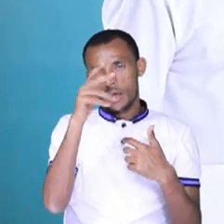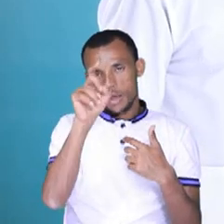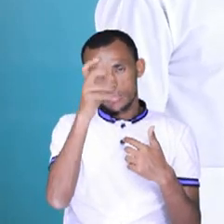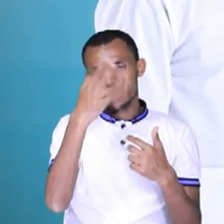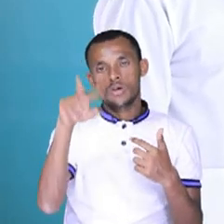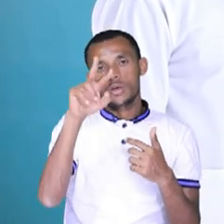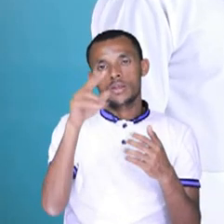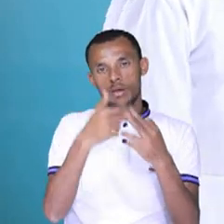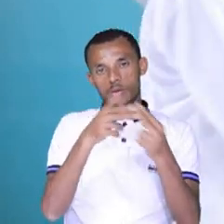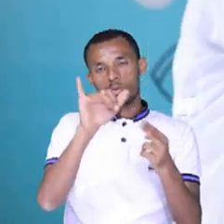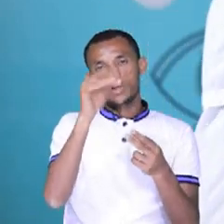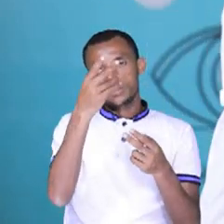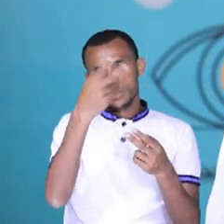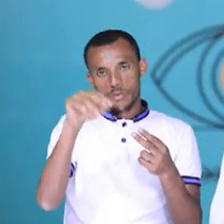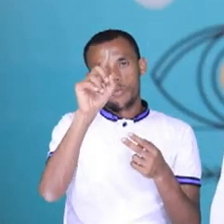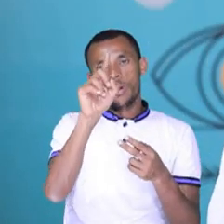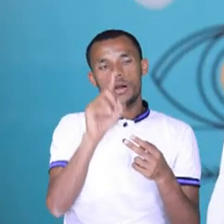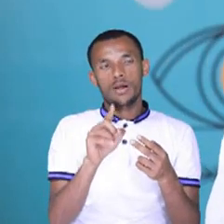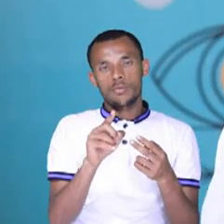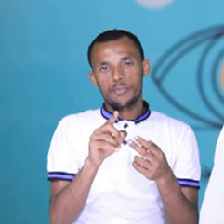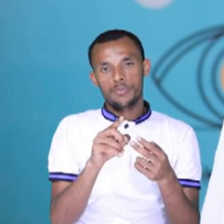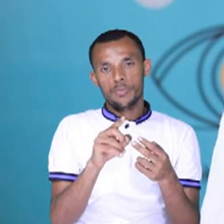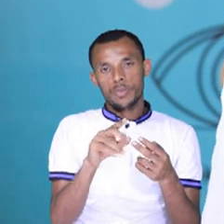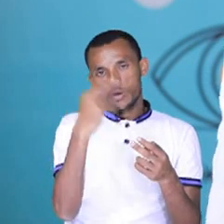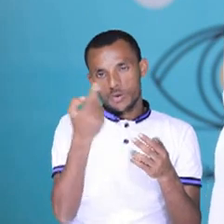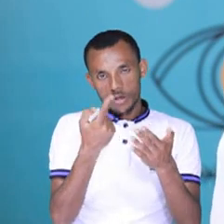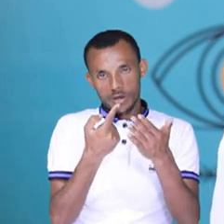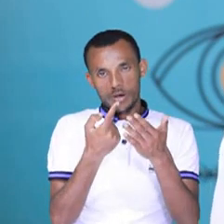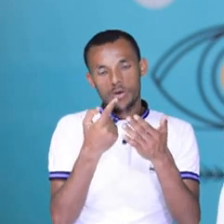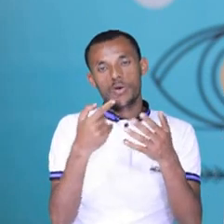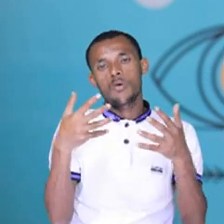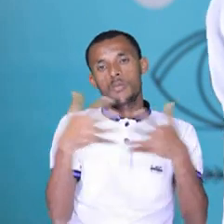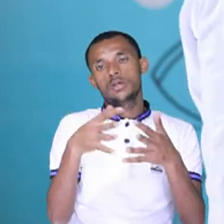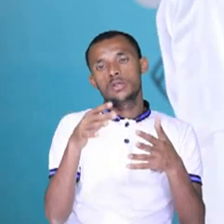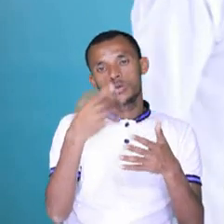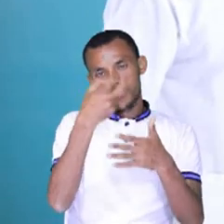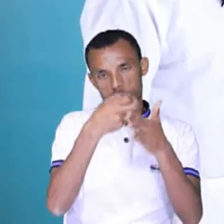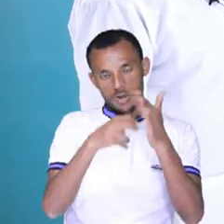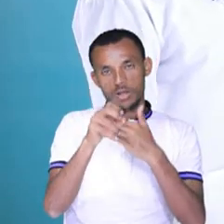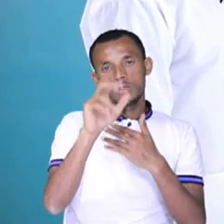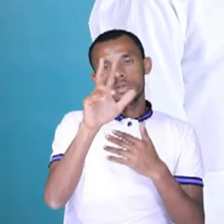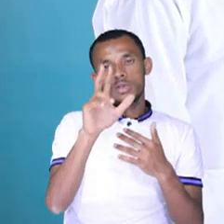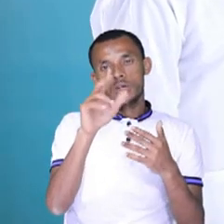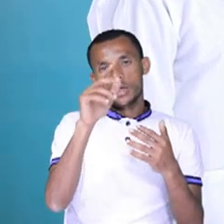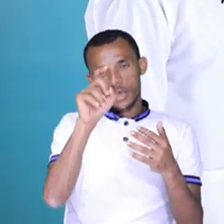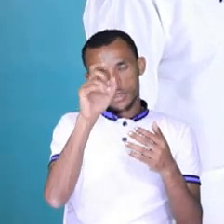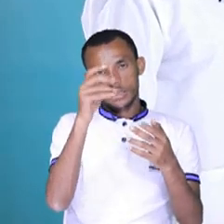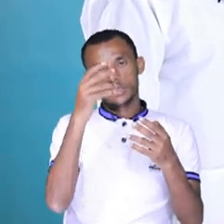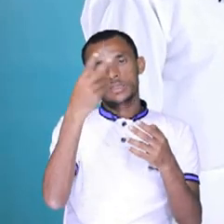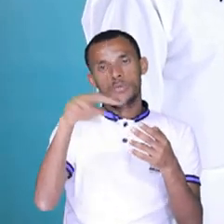y is the power of 1. What is this value? Using combination, you will get a result 3. X the power of 1, y